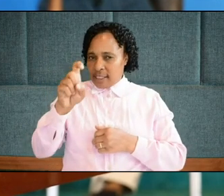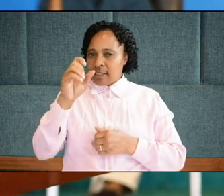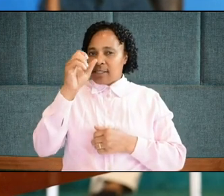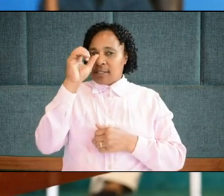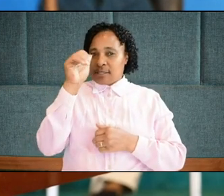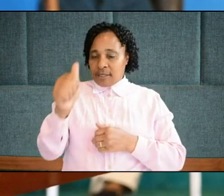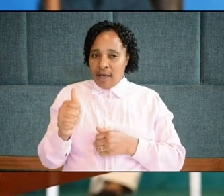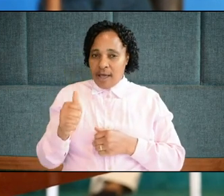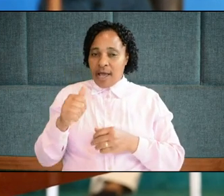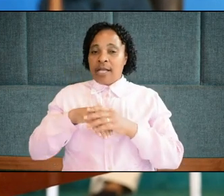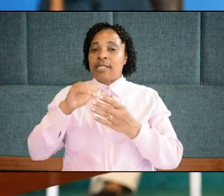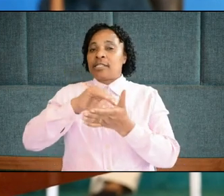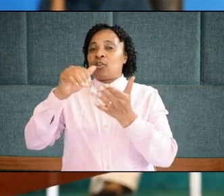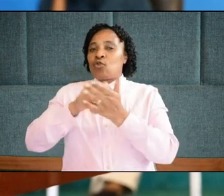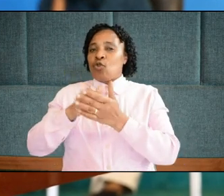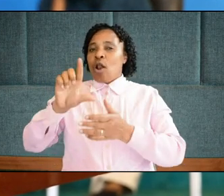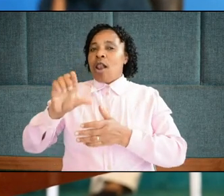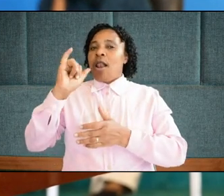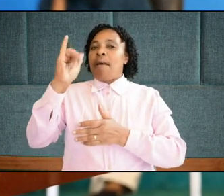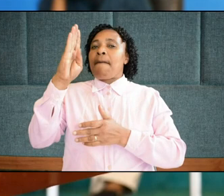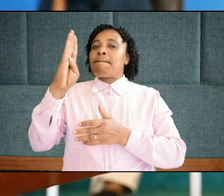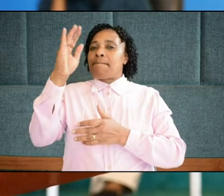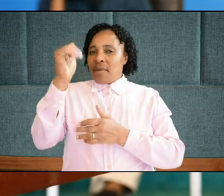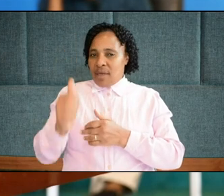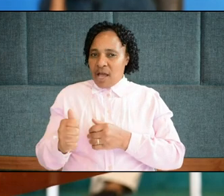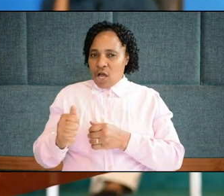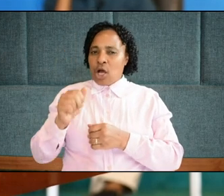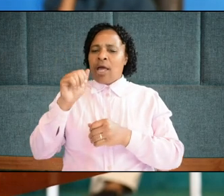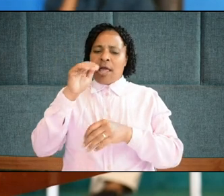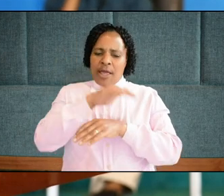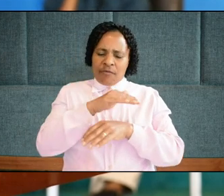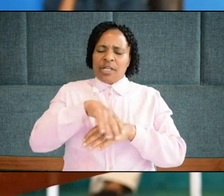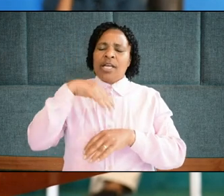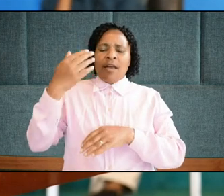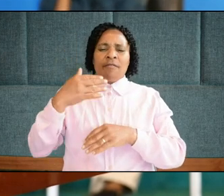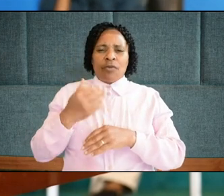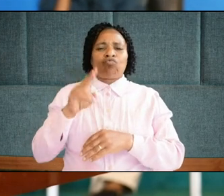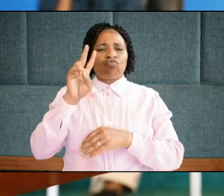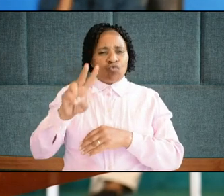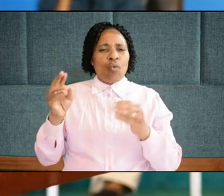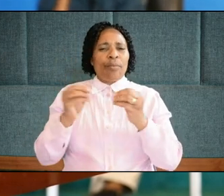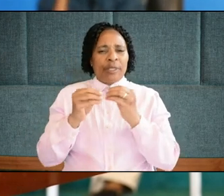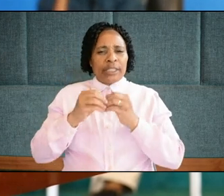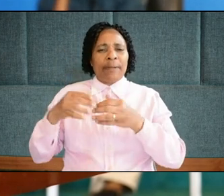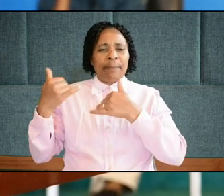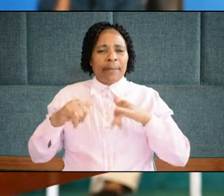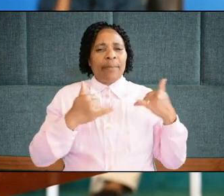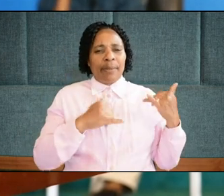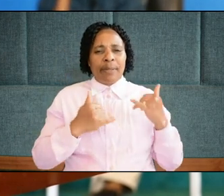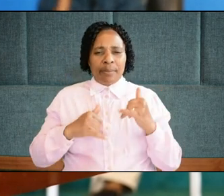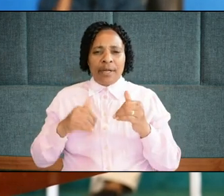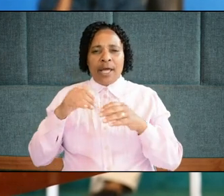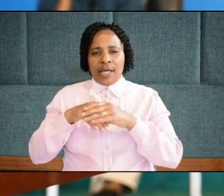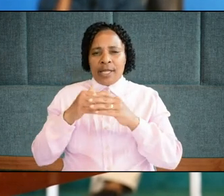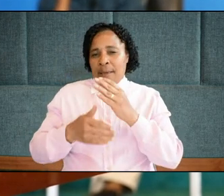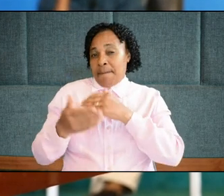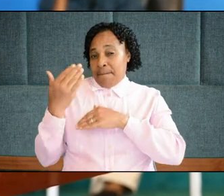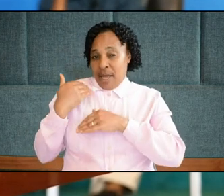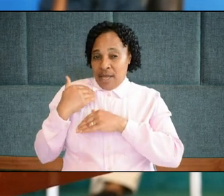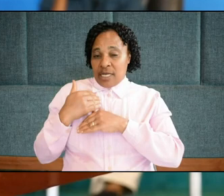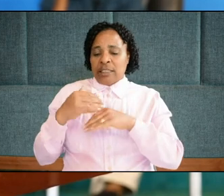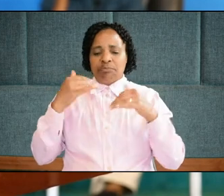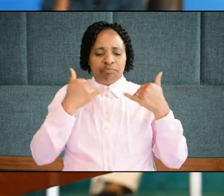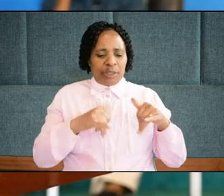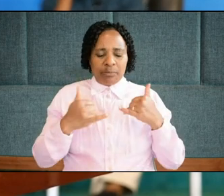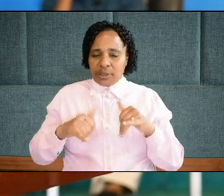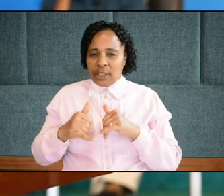Latvia. Every evening, the two girls would meet up and would play their games in the backyard. They would play games where